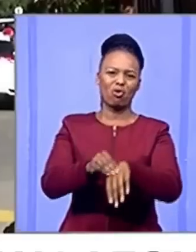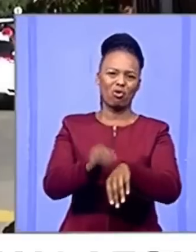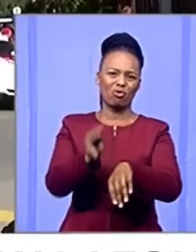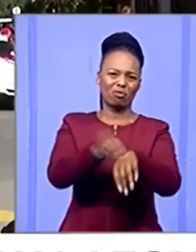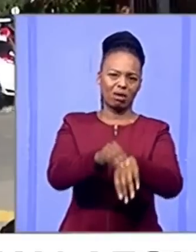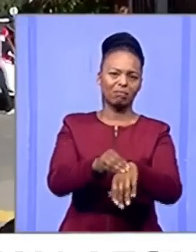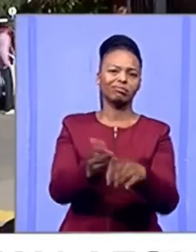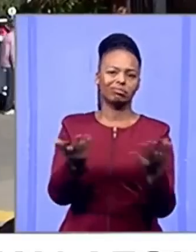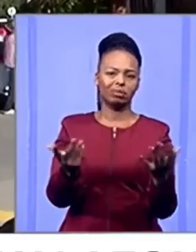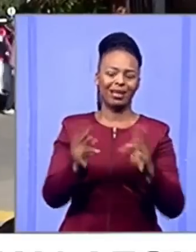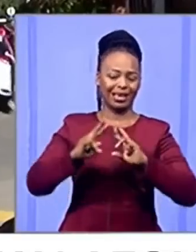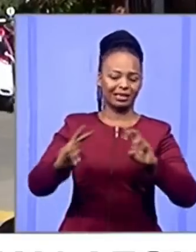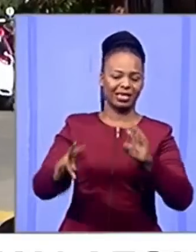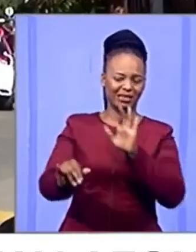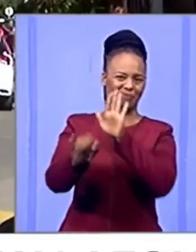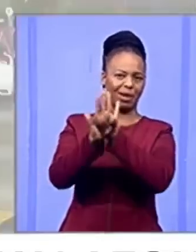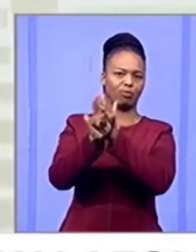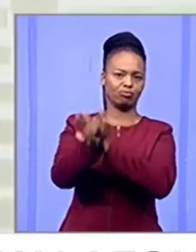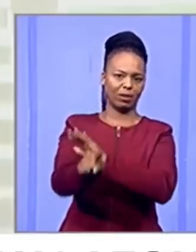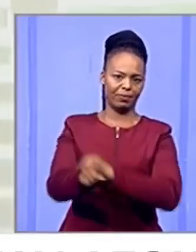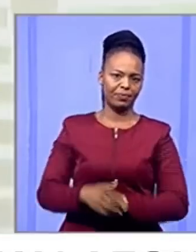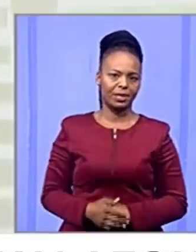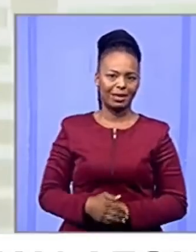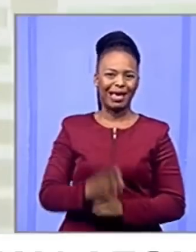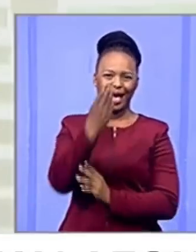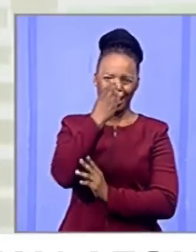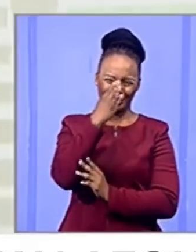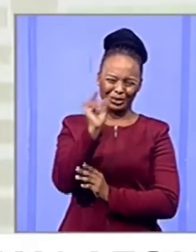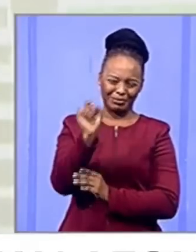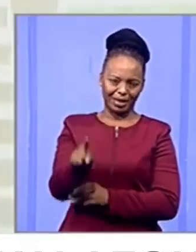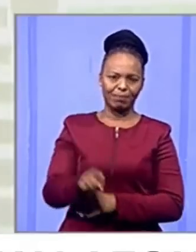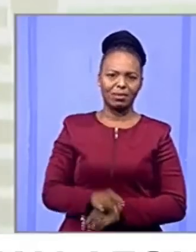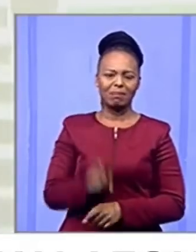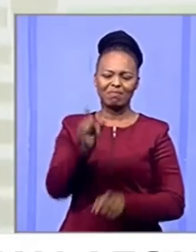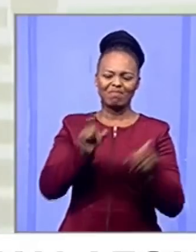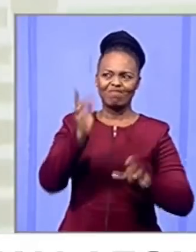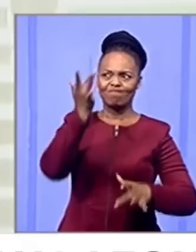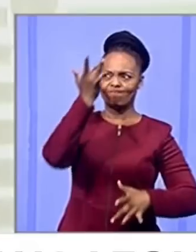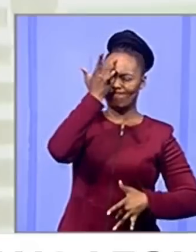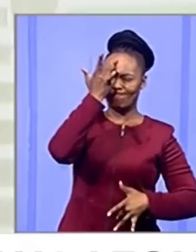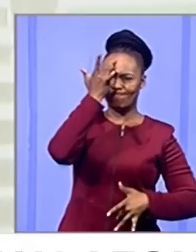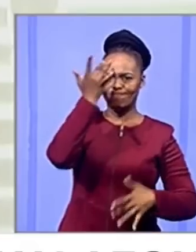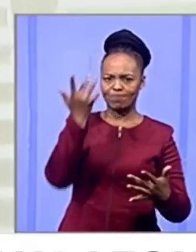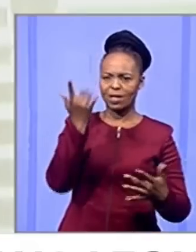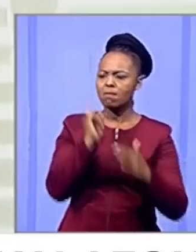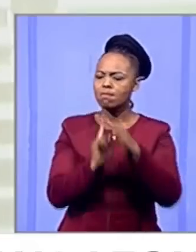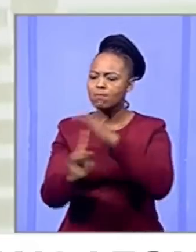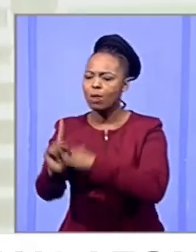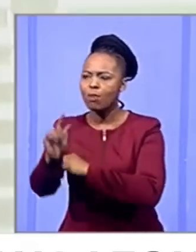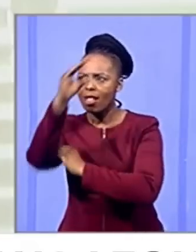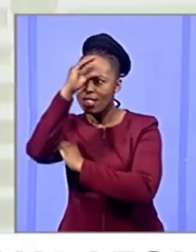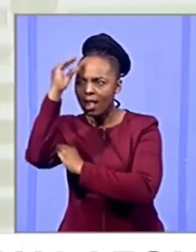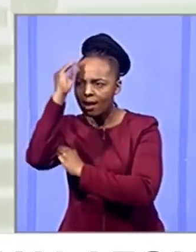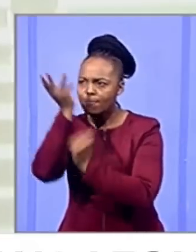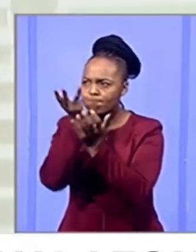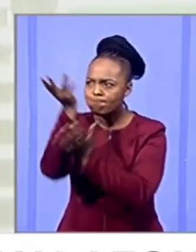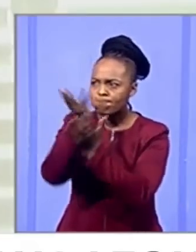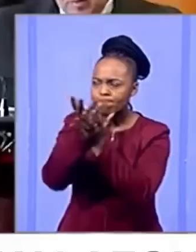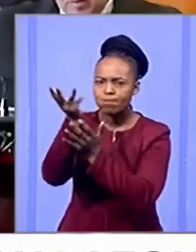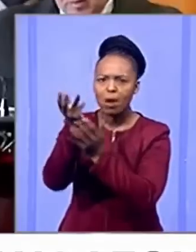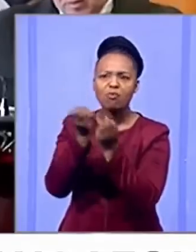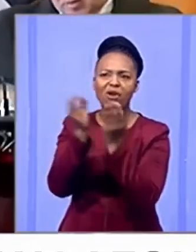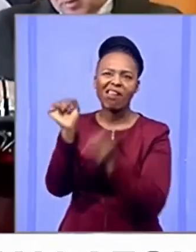shown in our research, that attitude plays a role. Patients may talk to the nurses, the healthcare providers, and they are